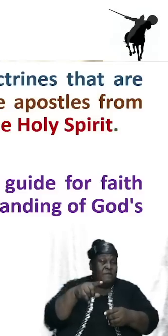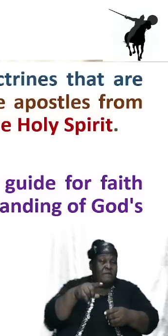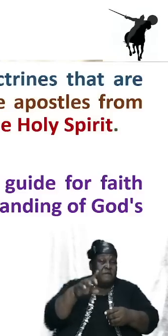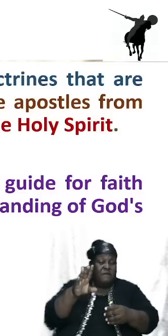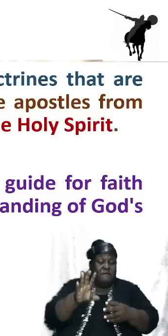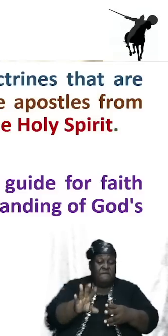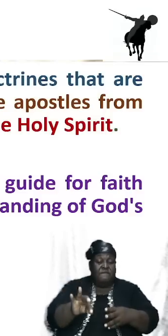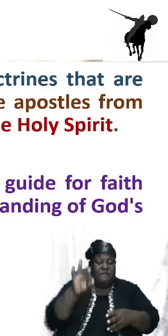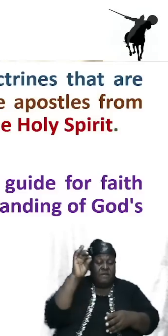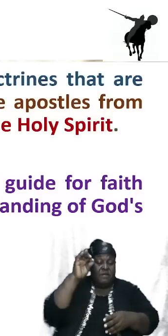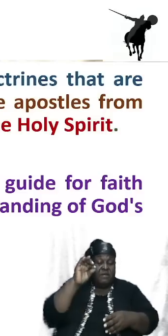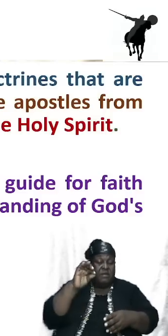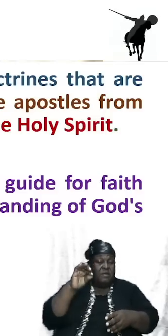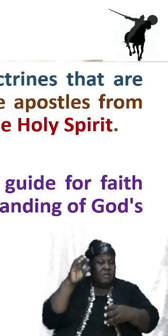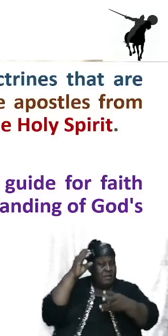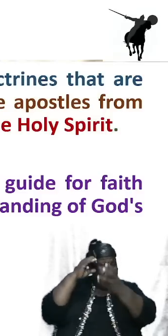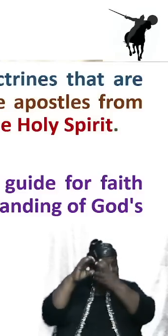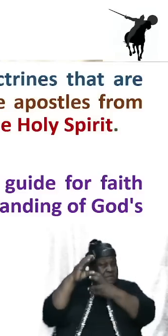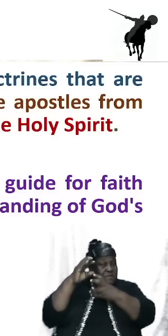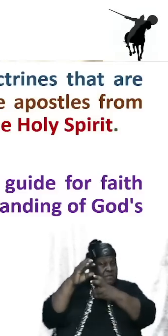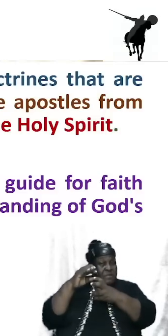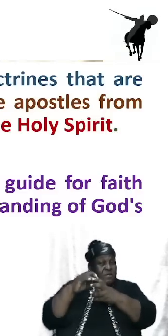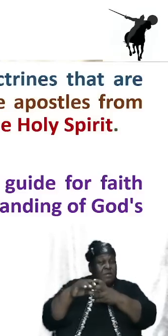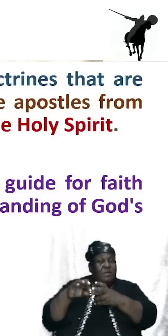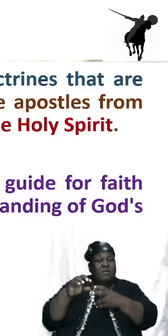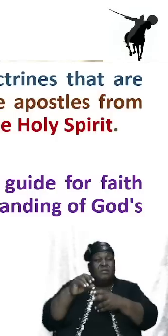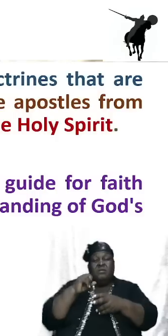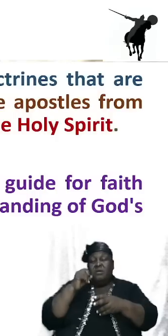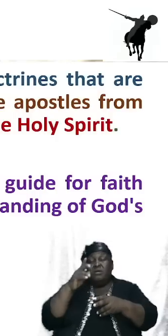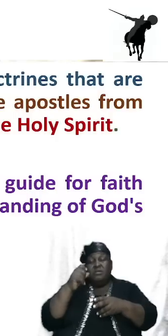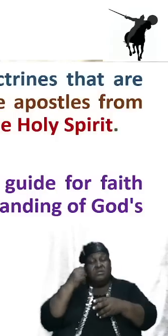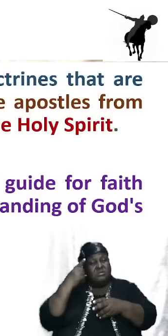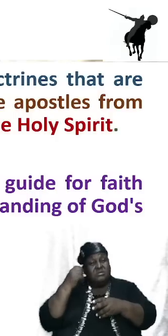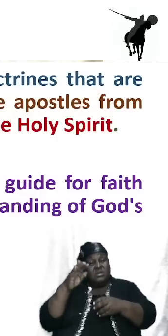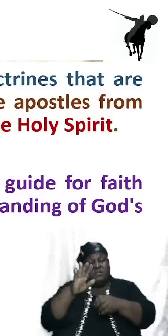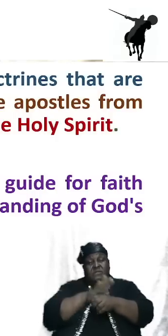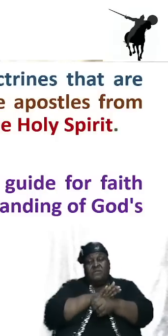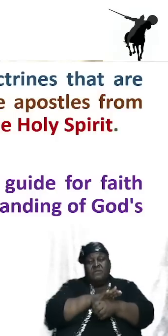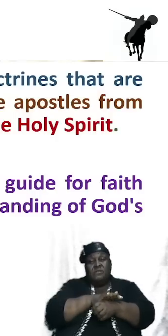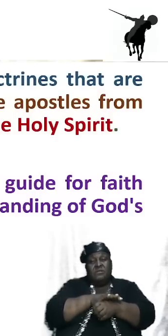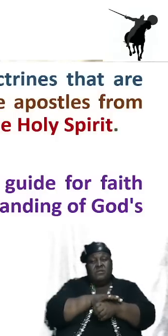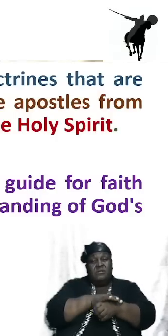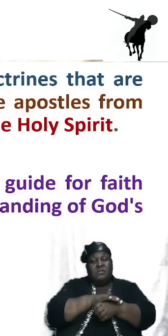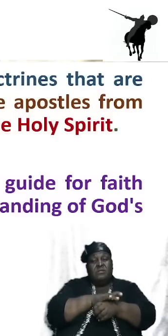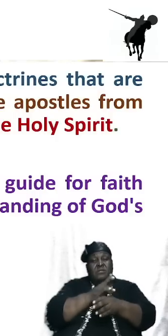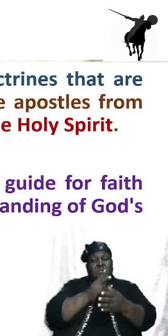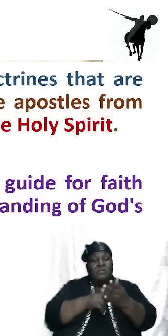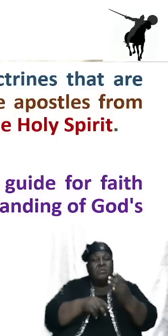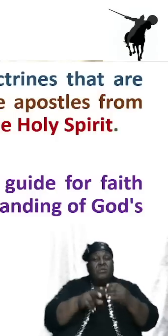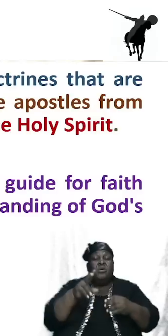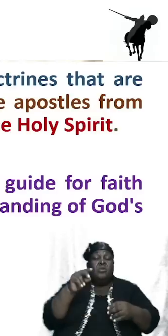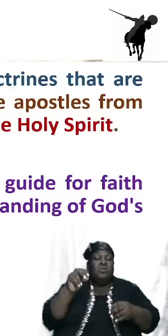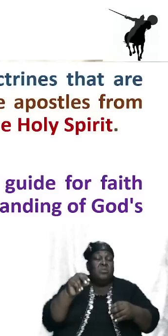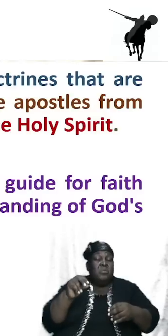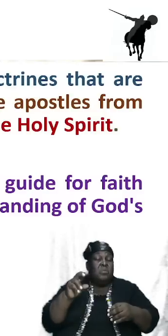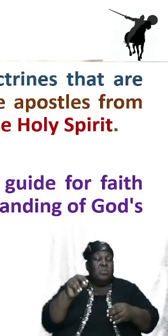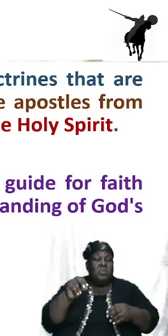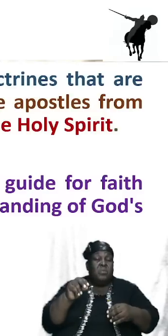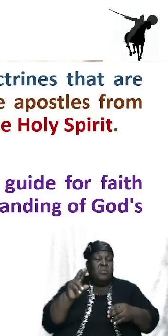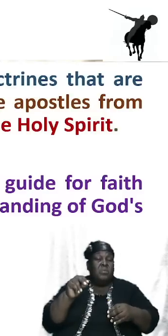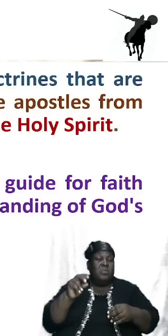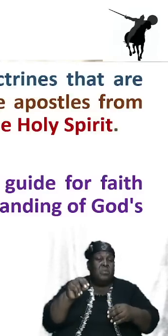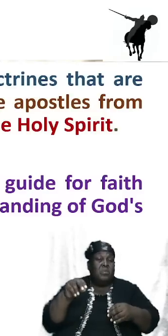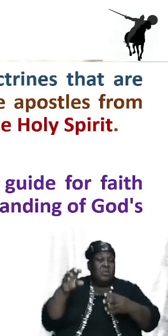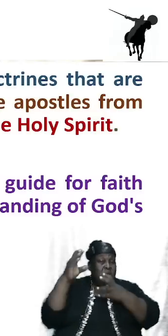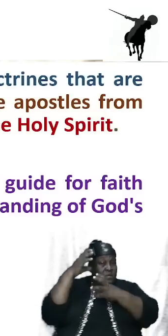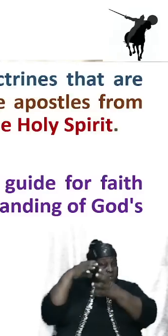not understood the passage. Because in truth, there is no contradiction in Scriptures. And I can prove that to you with any